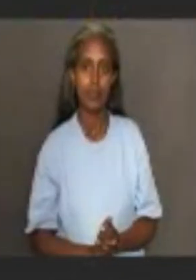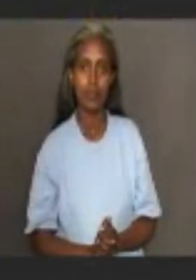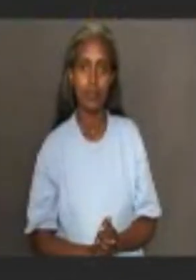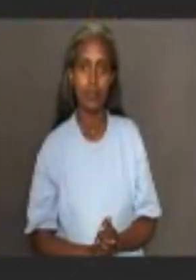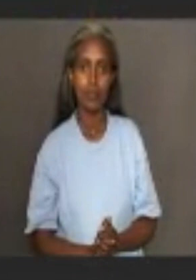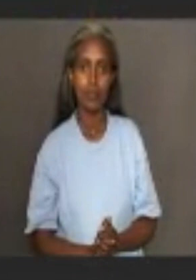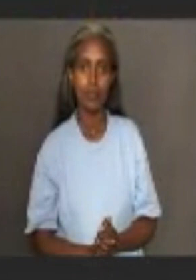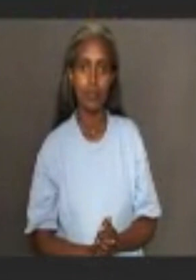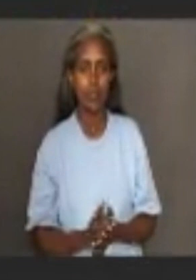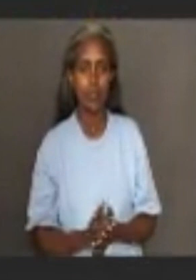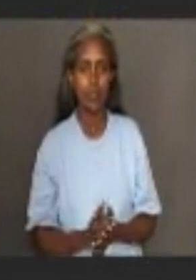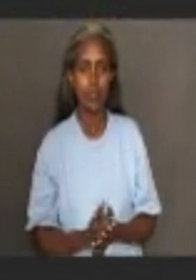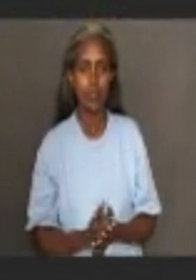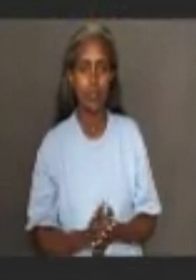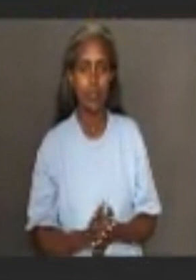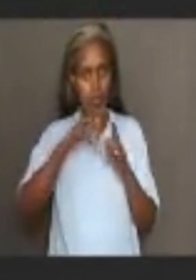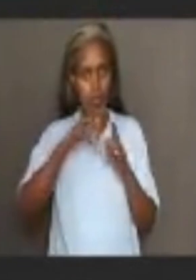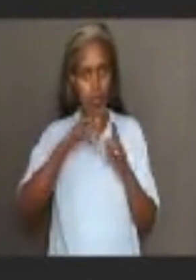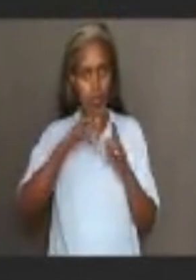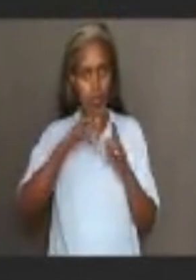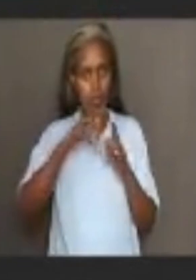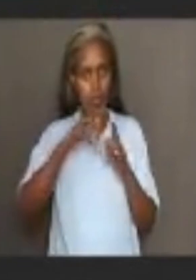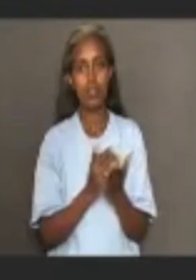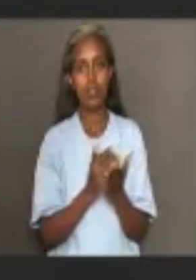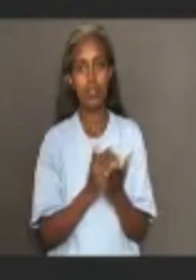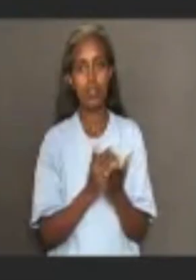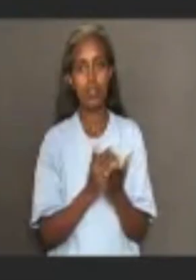let's get back to our lesson.